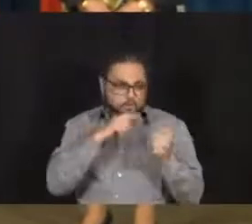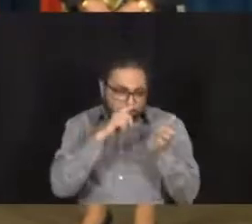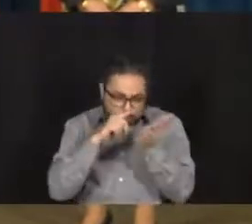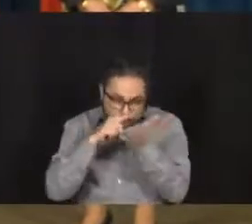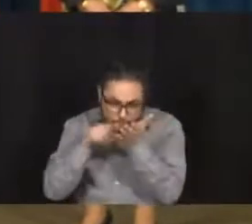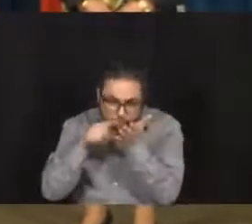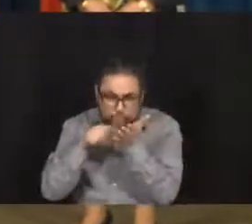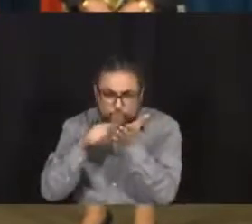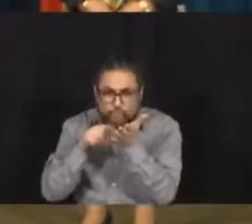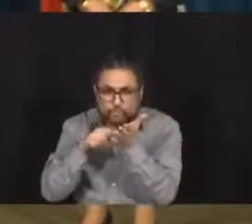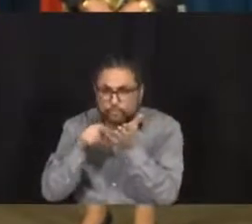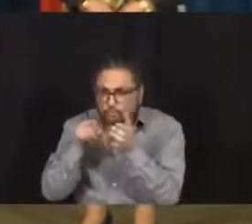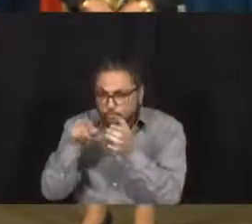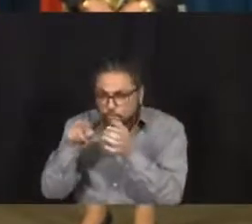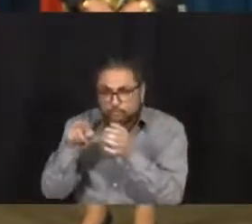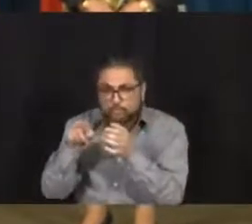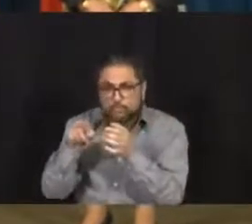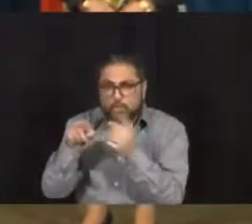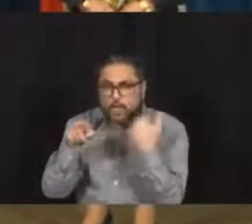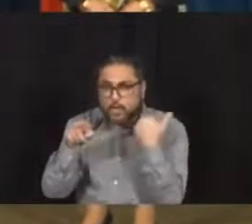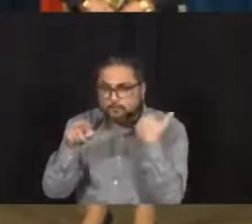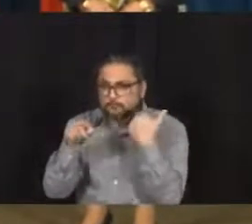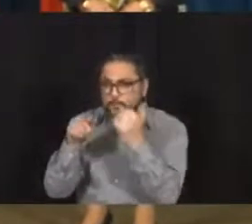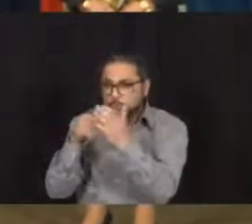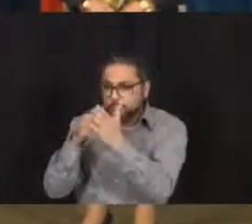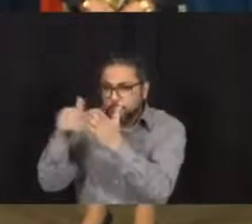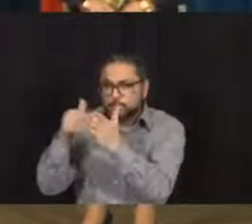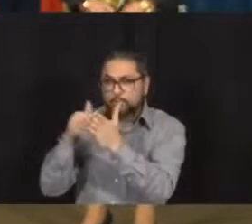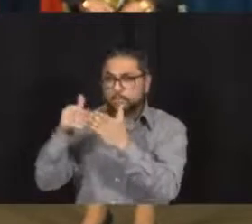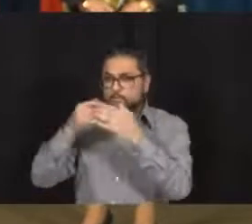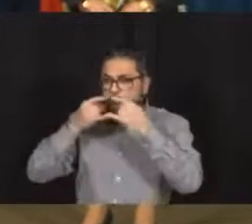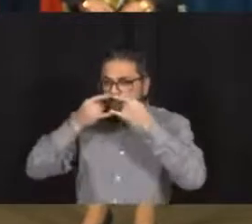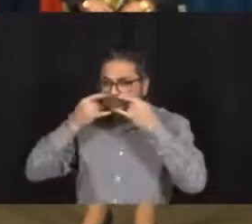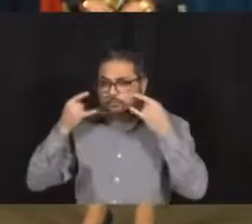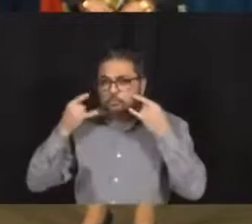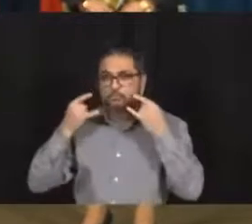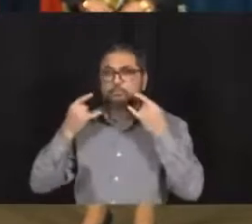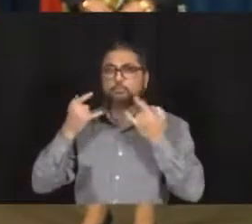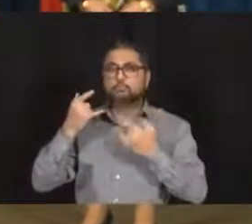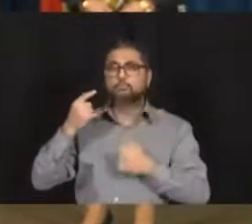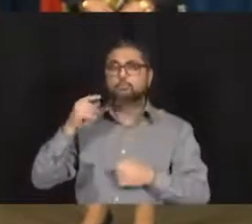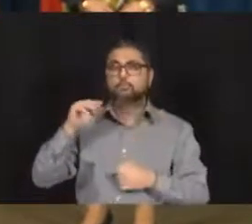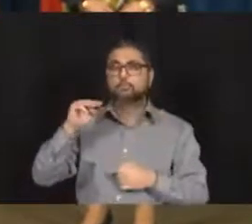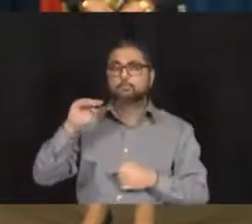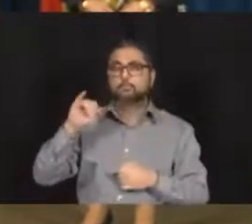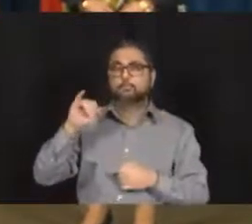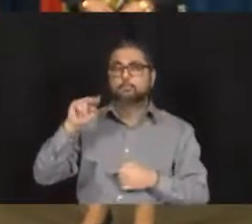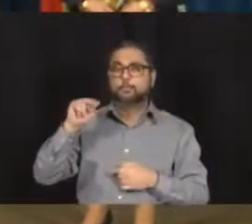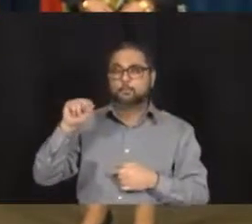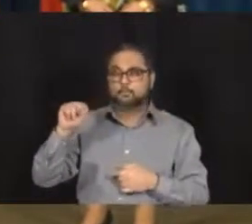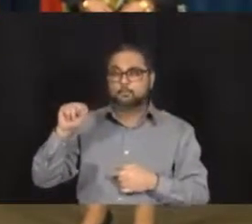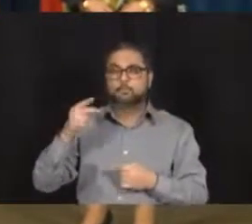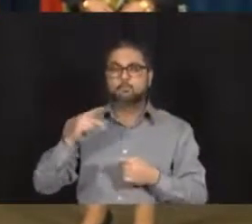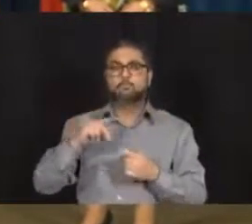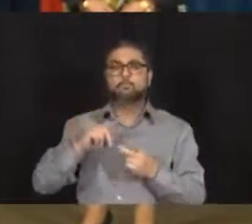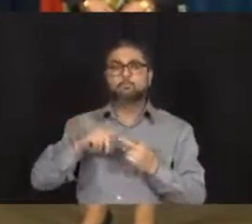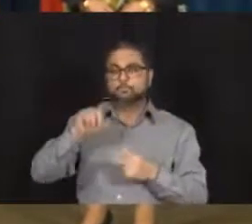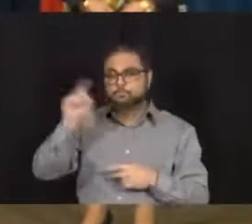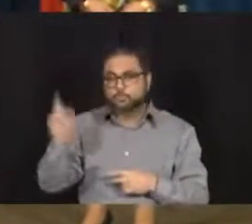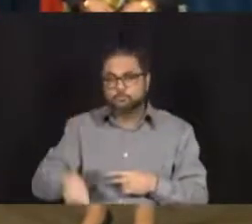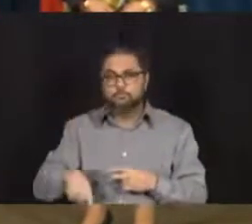tens of millions of masks in a warehouse in Minneapolis. First it was California, Texas, and New Jersey. Then it was